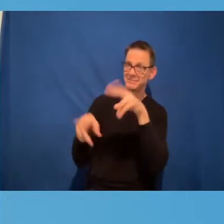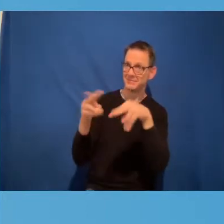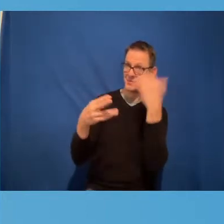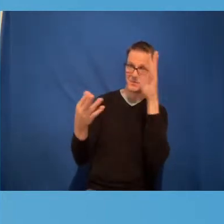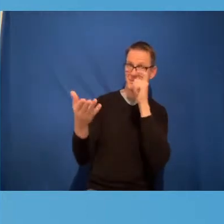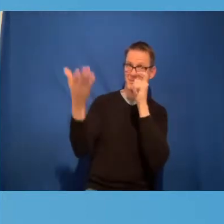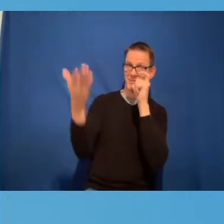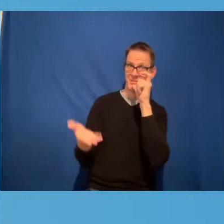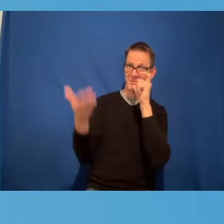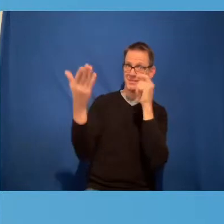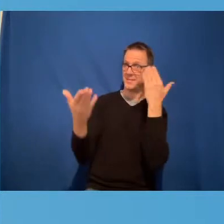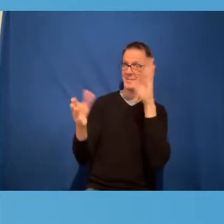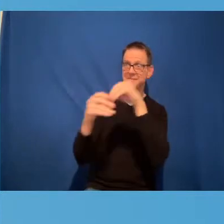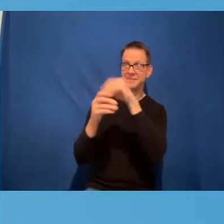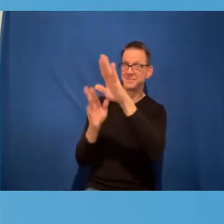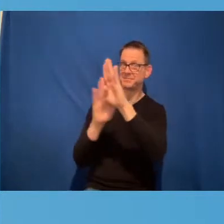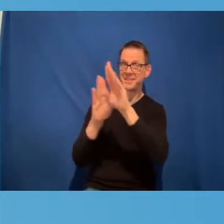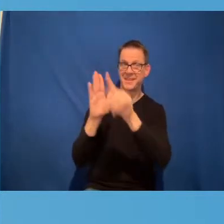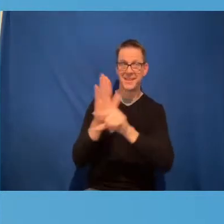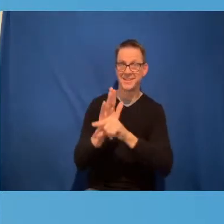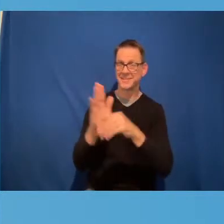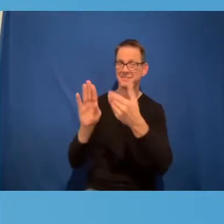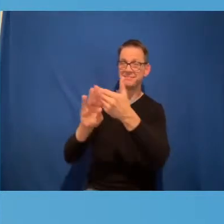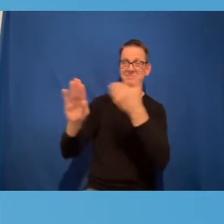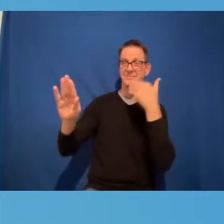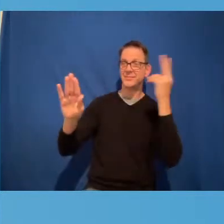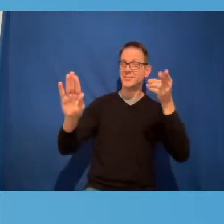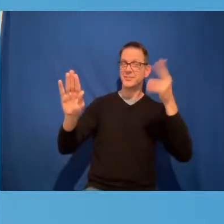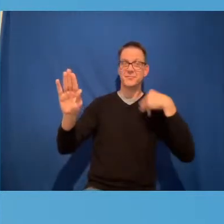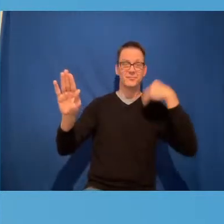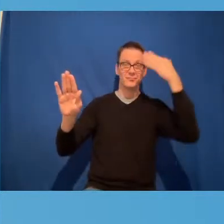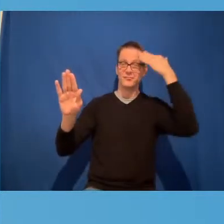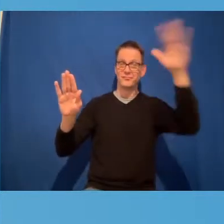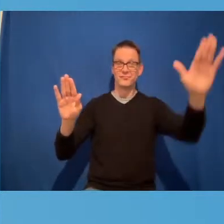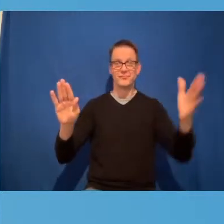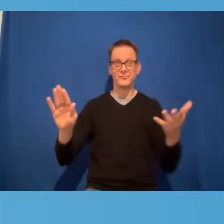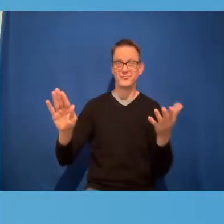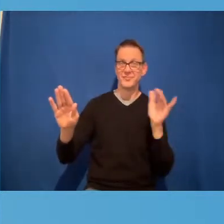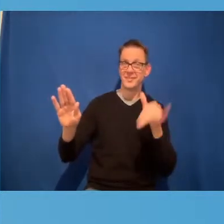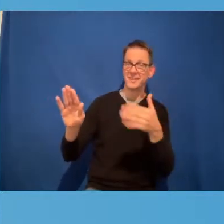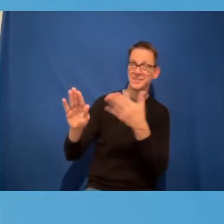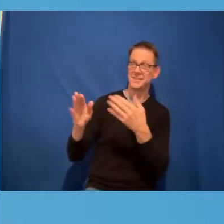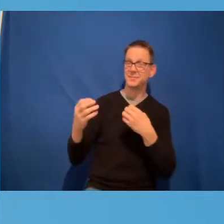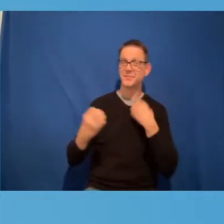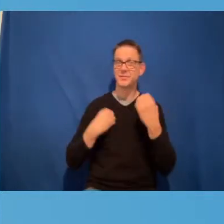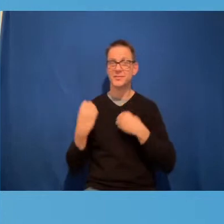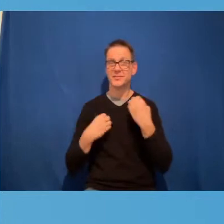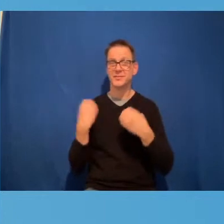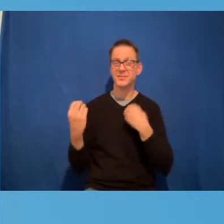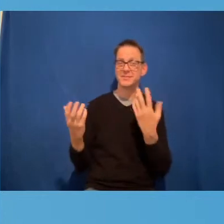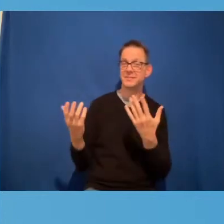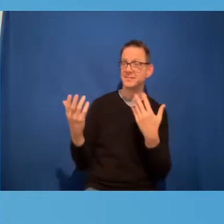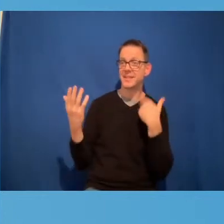Ralph really is. Is he having an emotional issue, or is he having a heart attack?